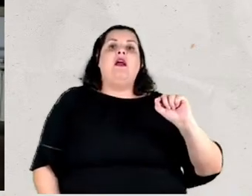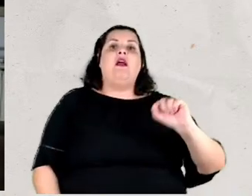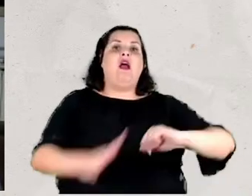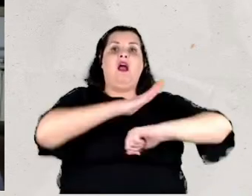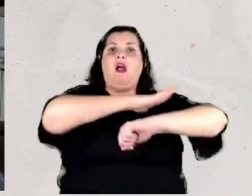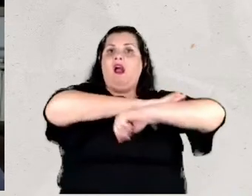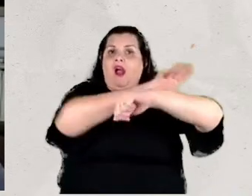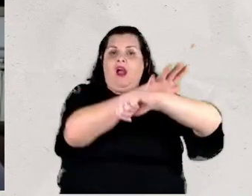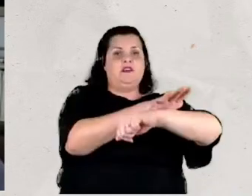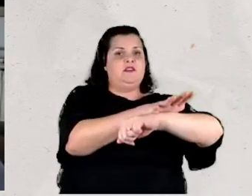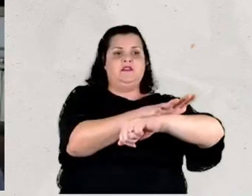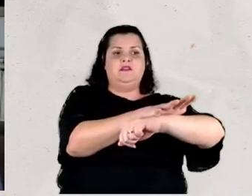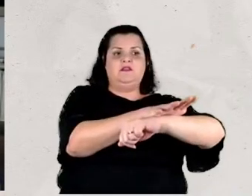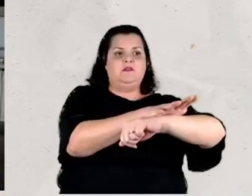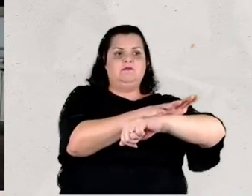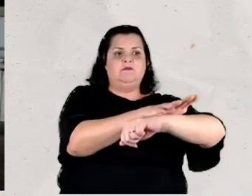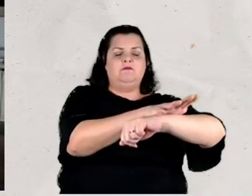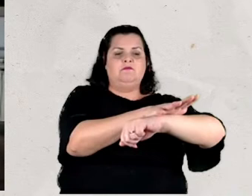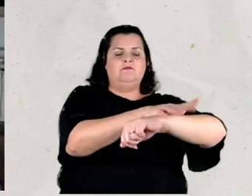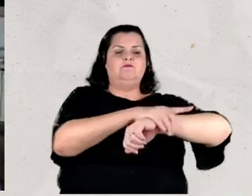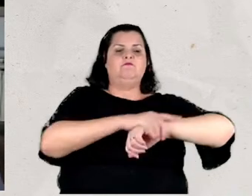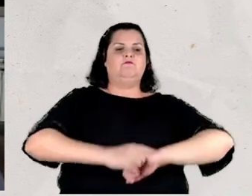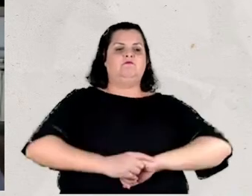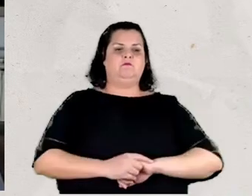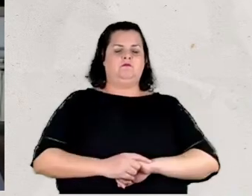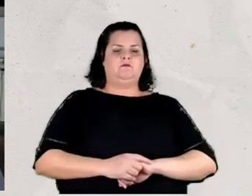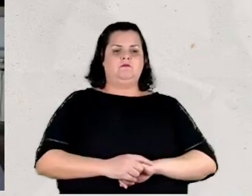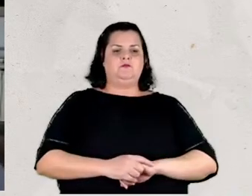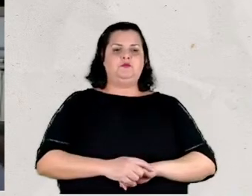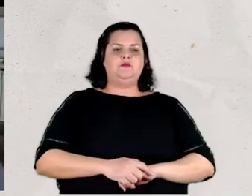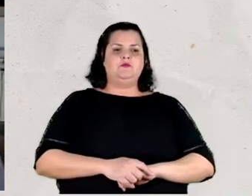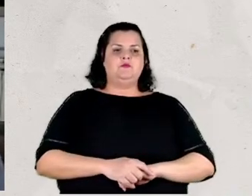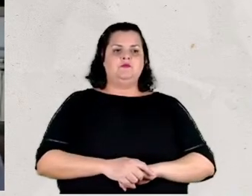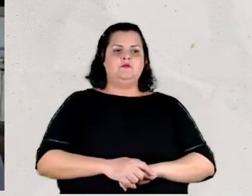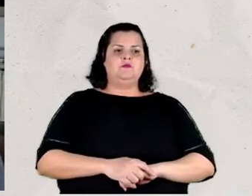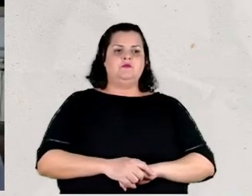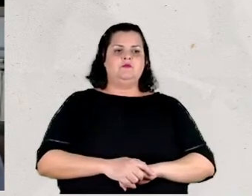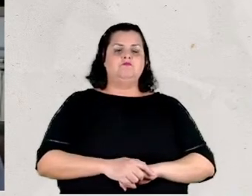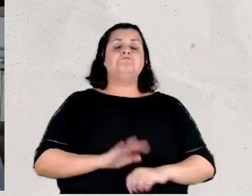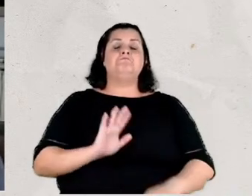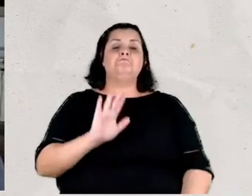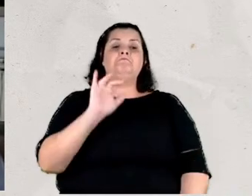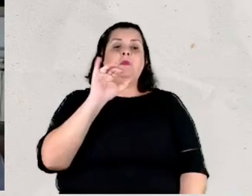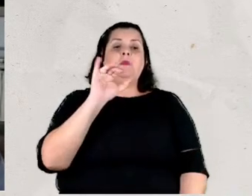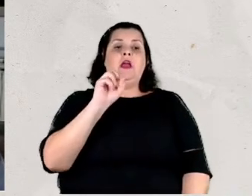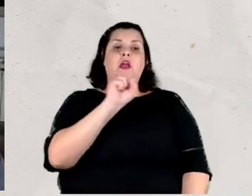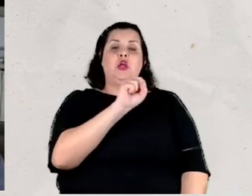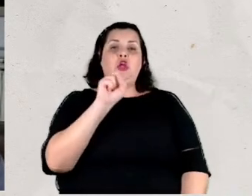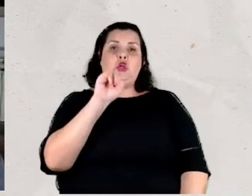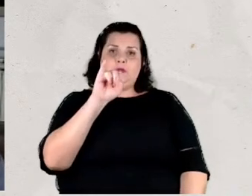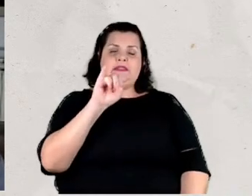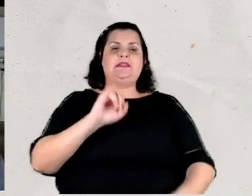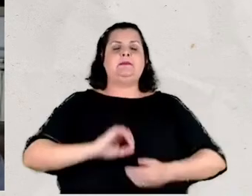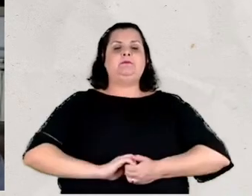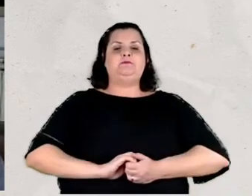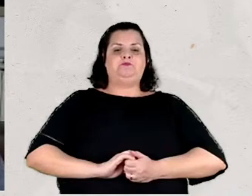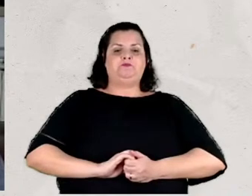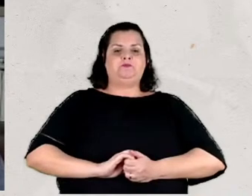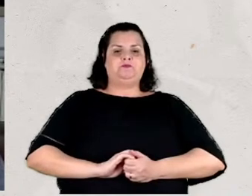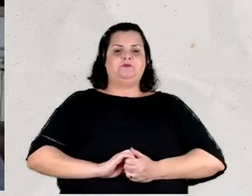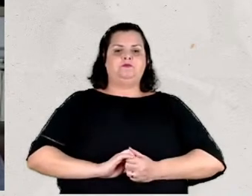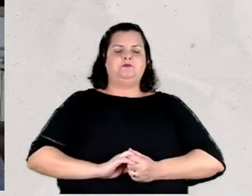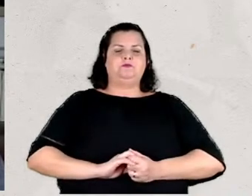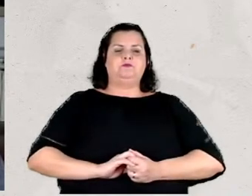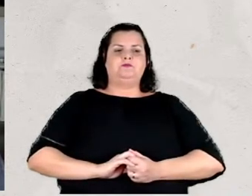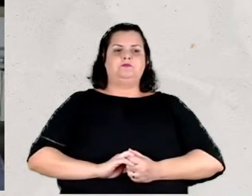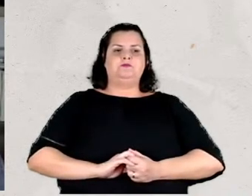disaster to my mind. So Yossi, let me change subject and try